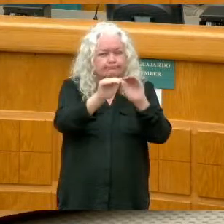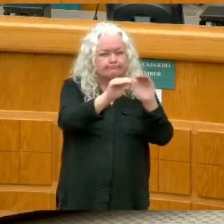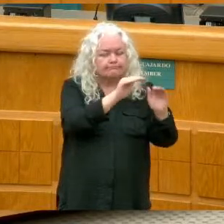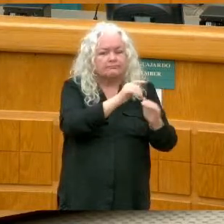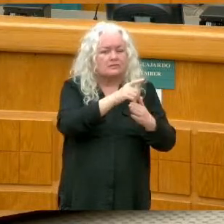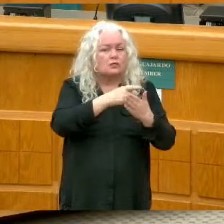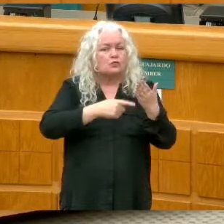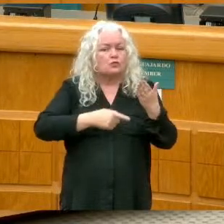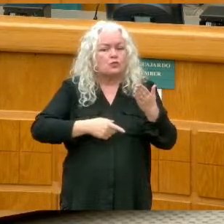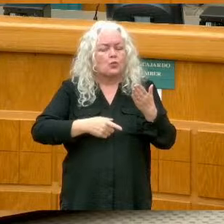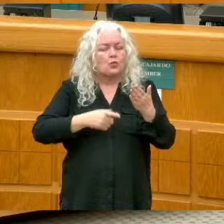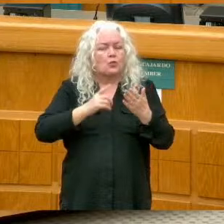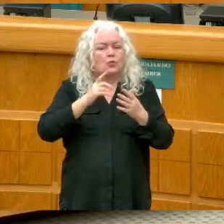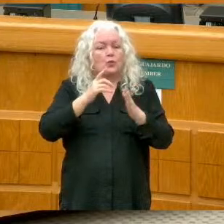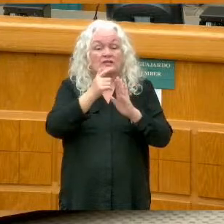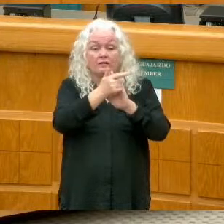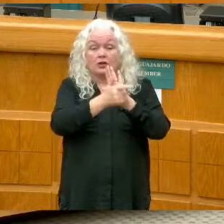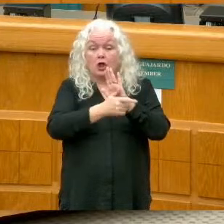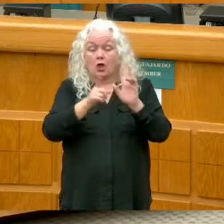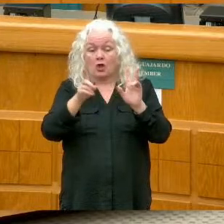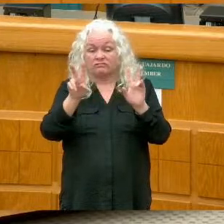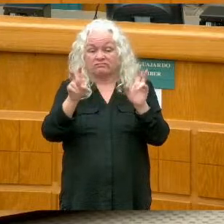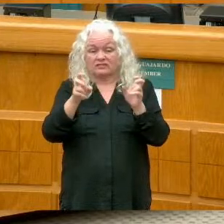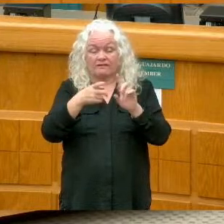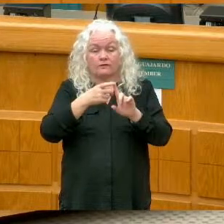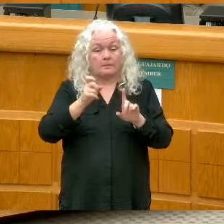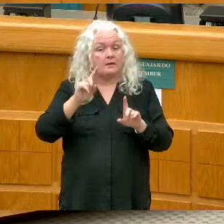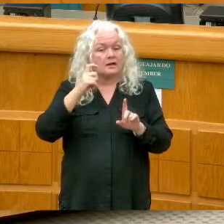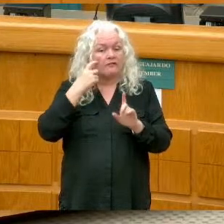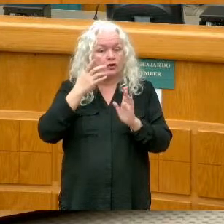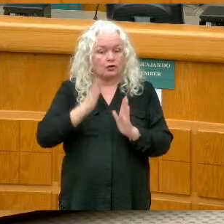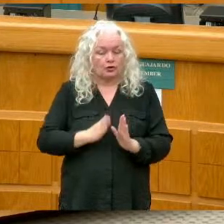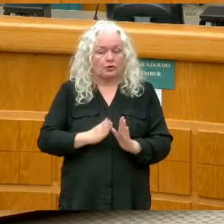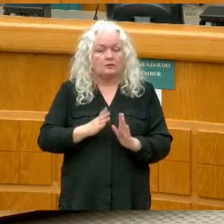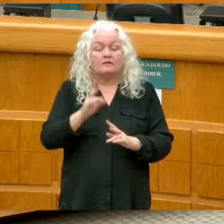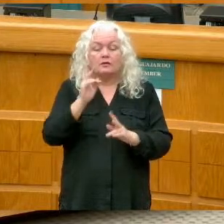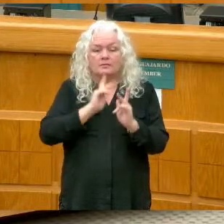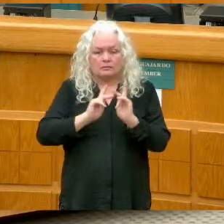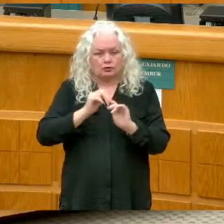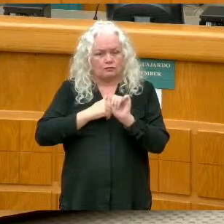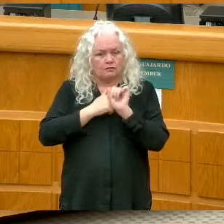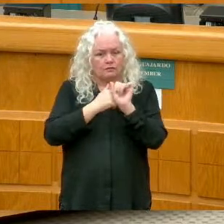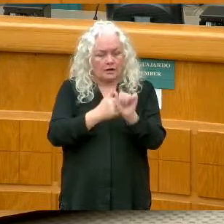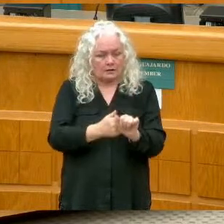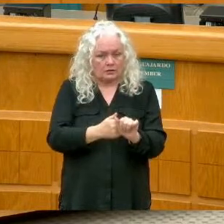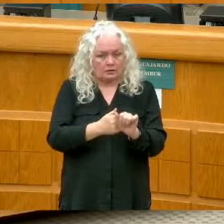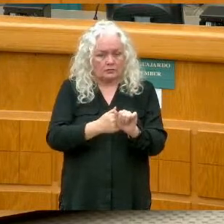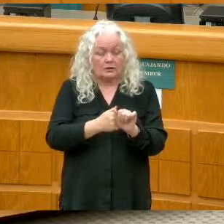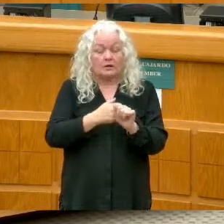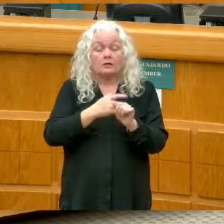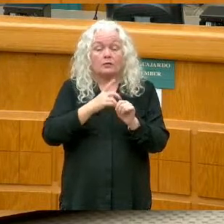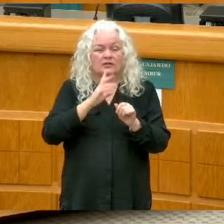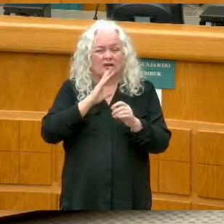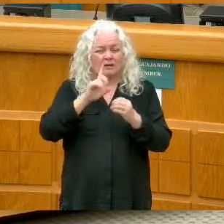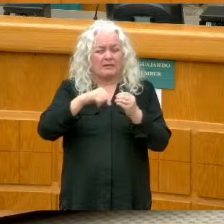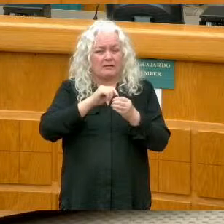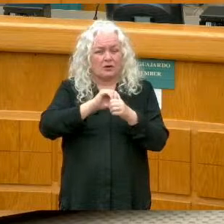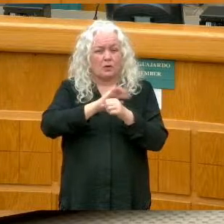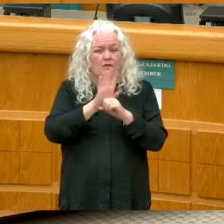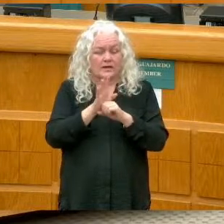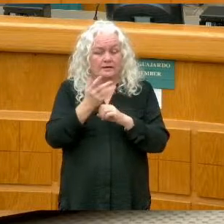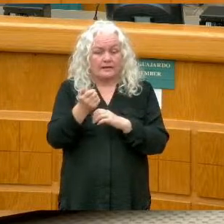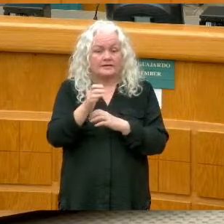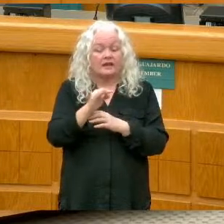the kind of the law from the governor for individuals to follow when it comes to COVID-19. So I have a few